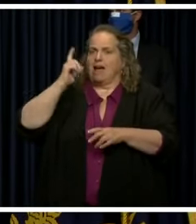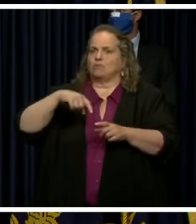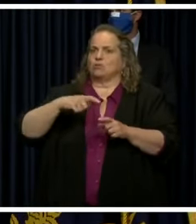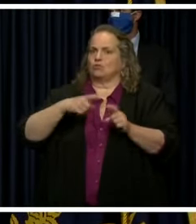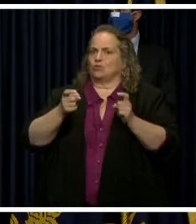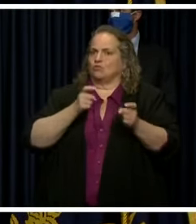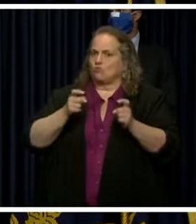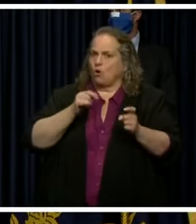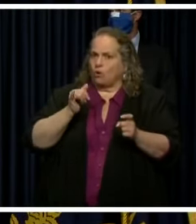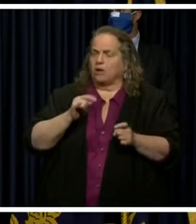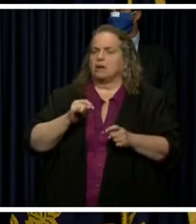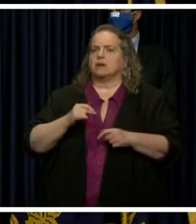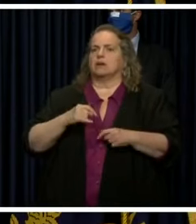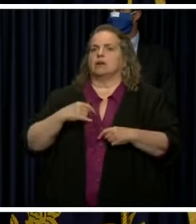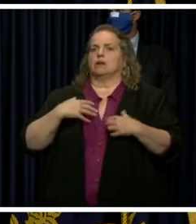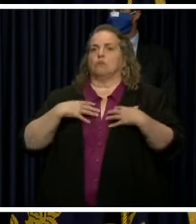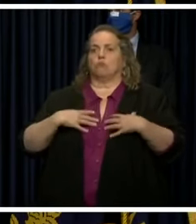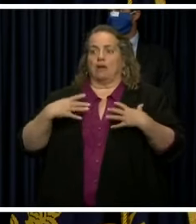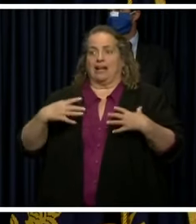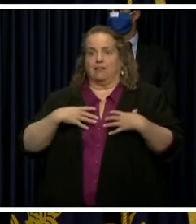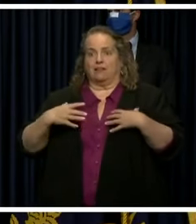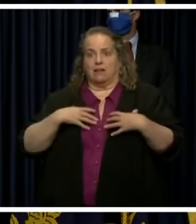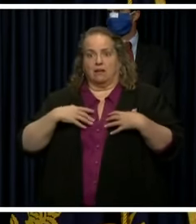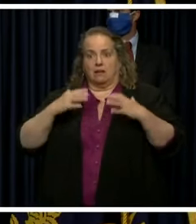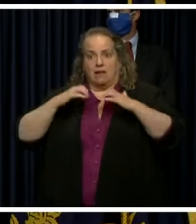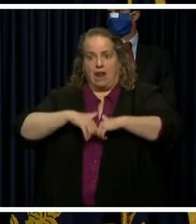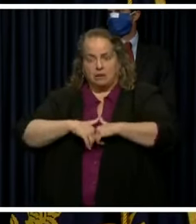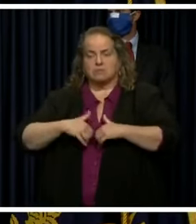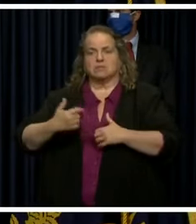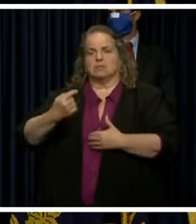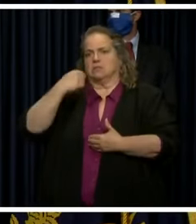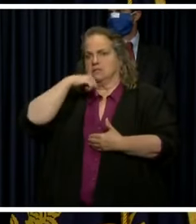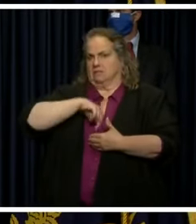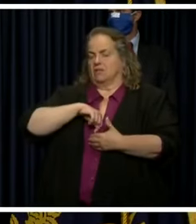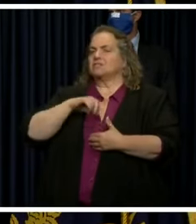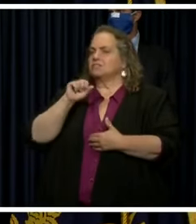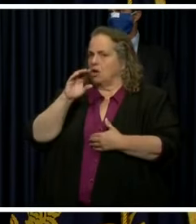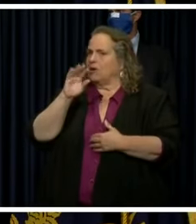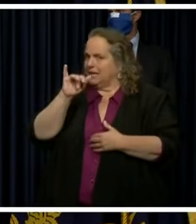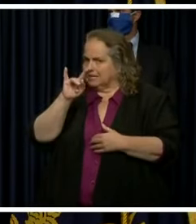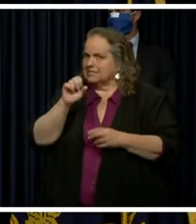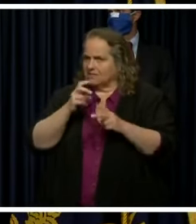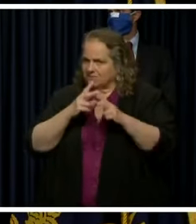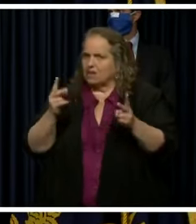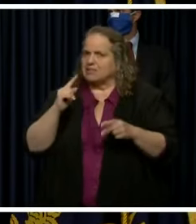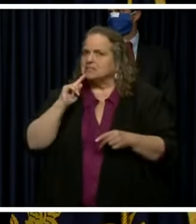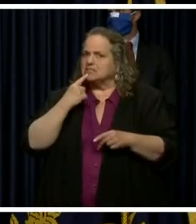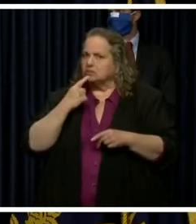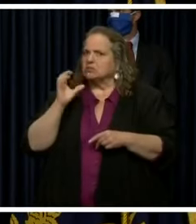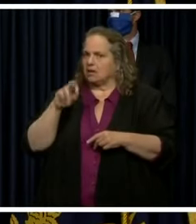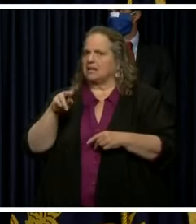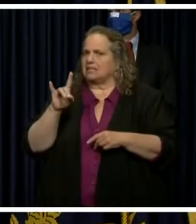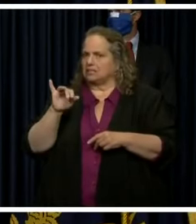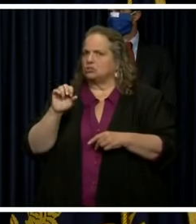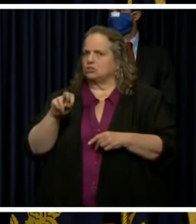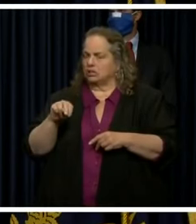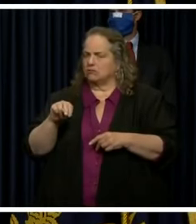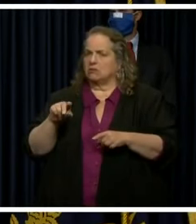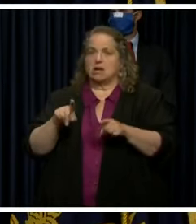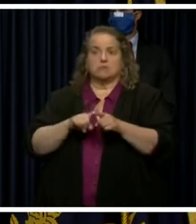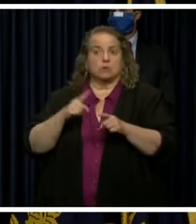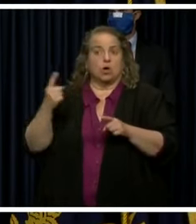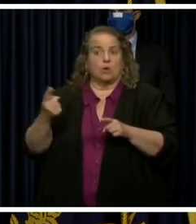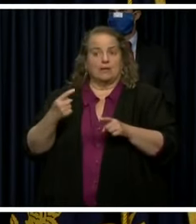mechanical ventilator, and endure other problems. And so it's a very serious condition. As always, I try to frame these and put this